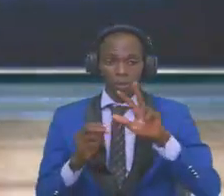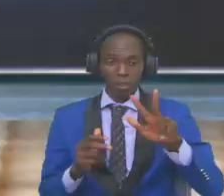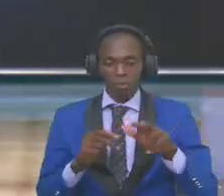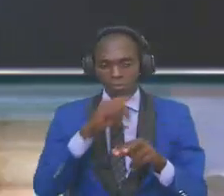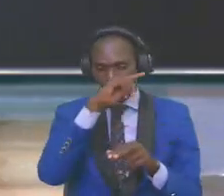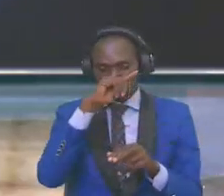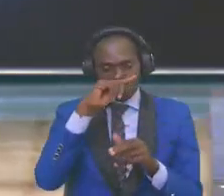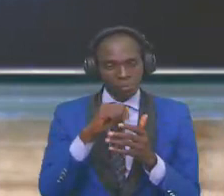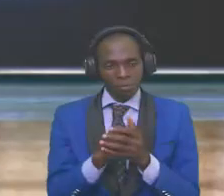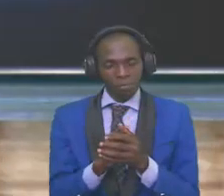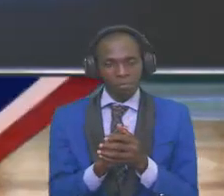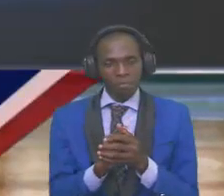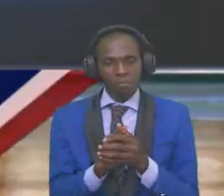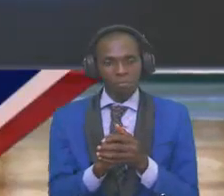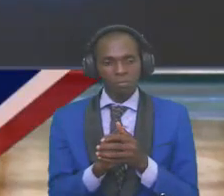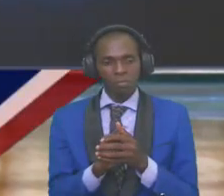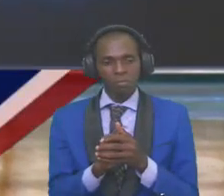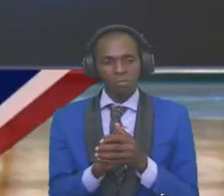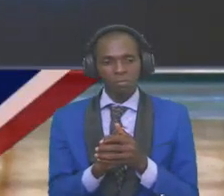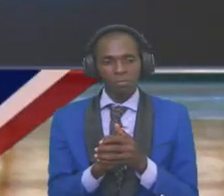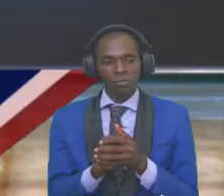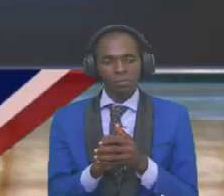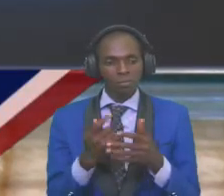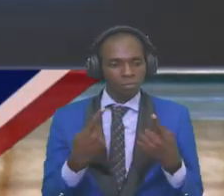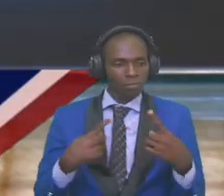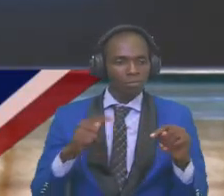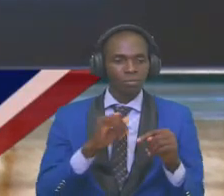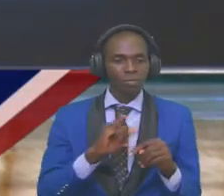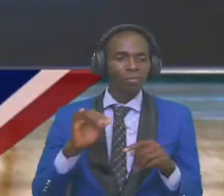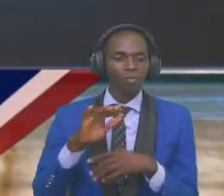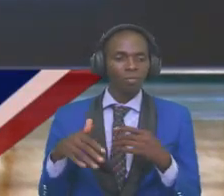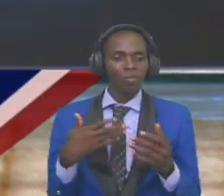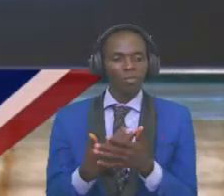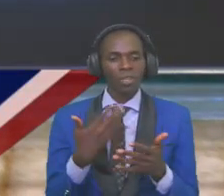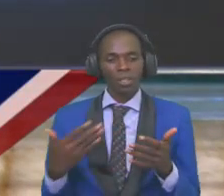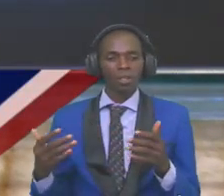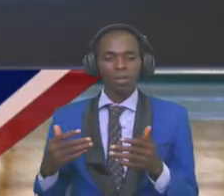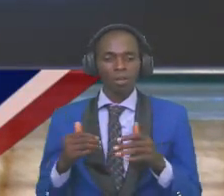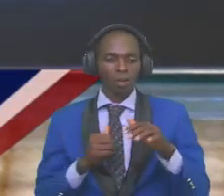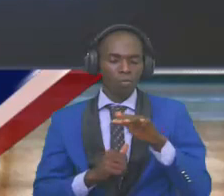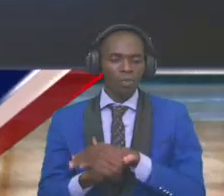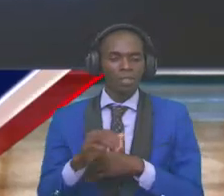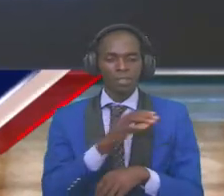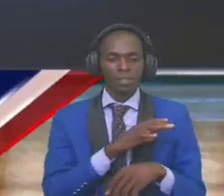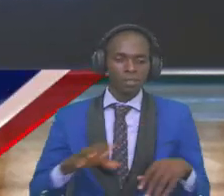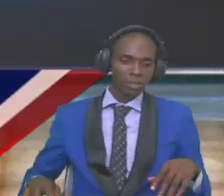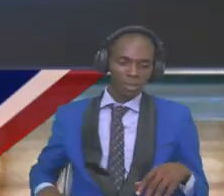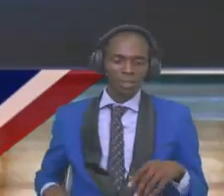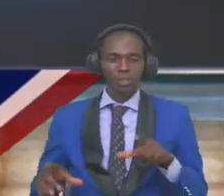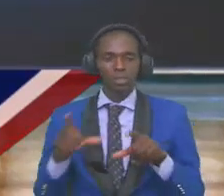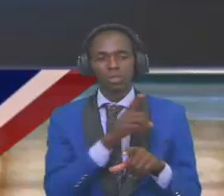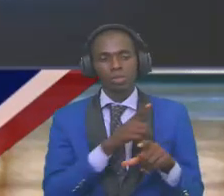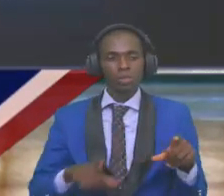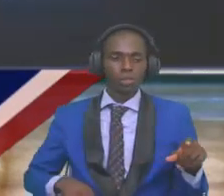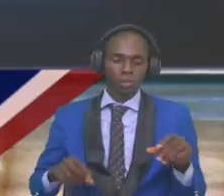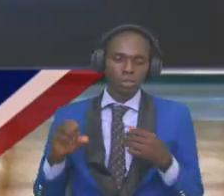three, daring all things under Christ's lordship. That